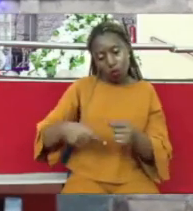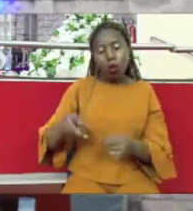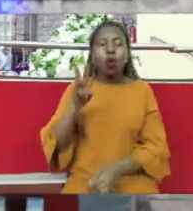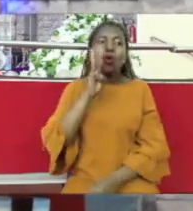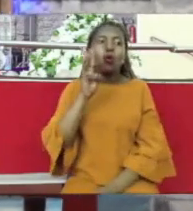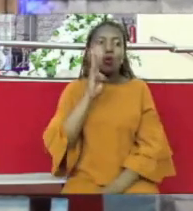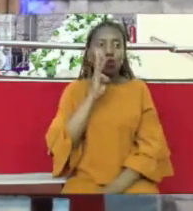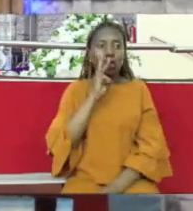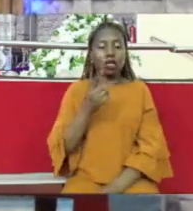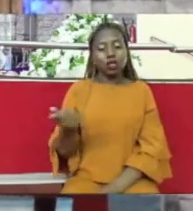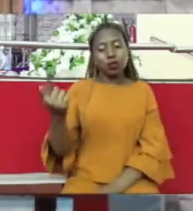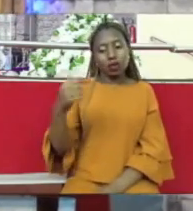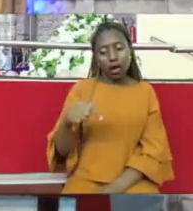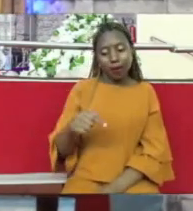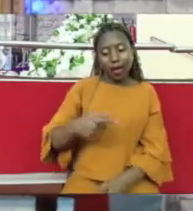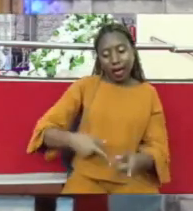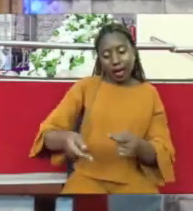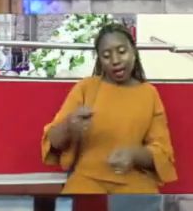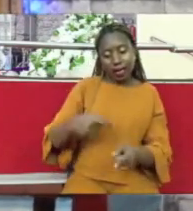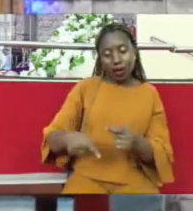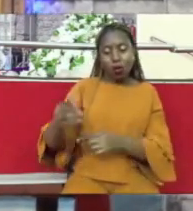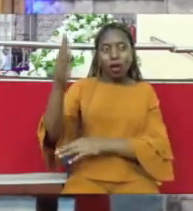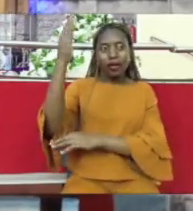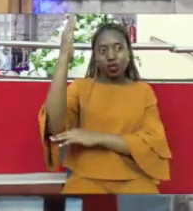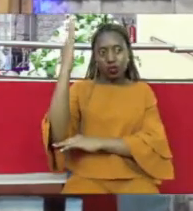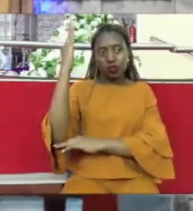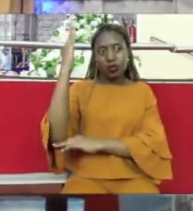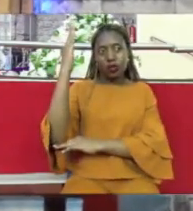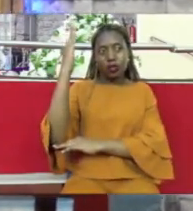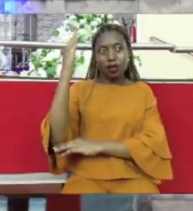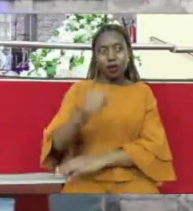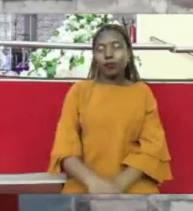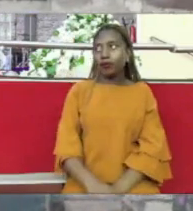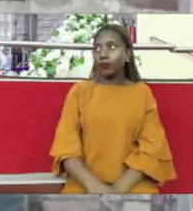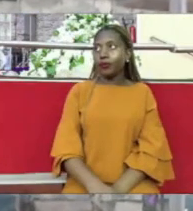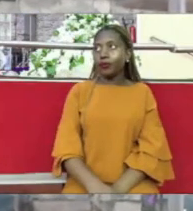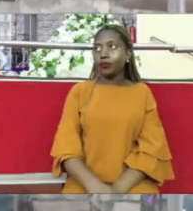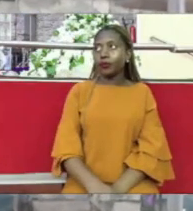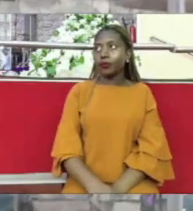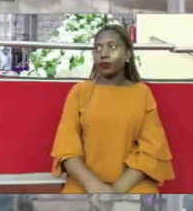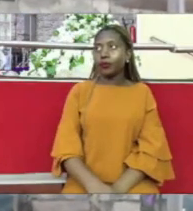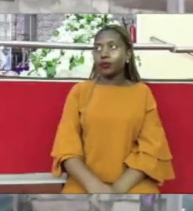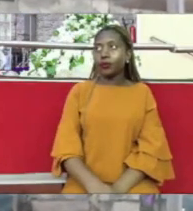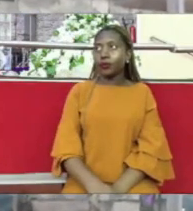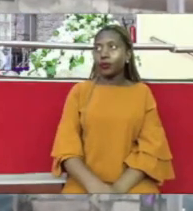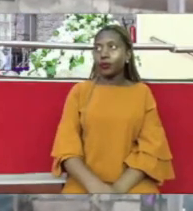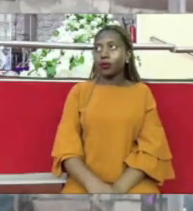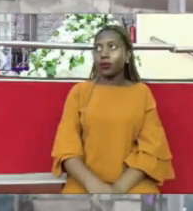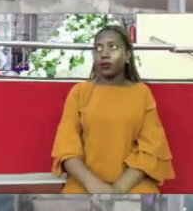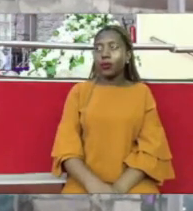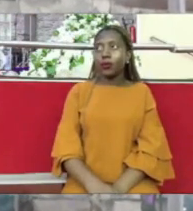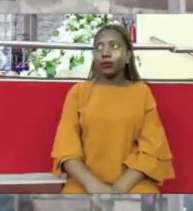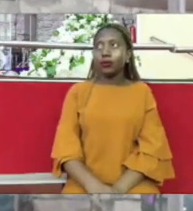12 midday. Na Yesu akiwa ameketi pale, yule mwanamke akaja saa 6 mchana akiwa amebeba